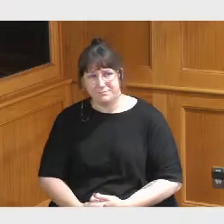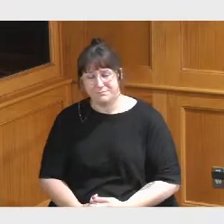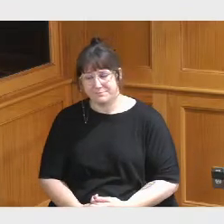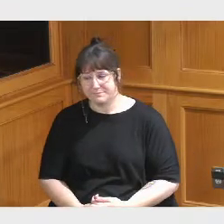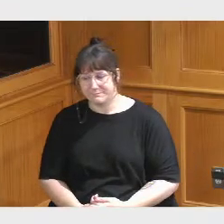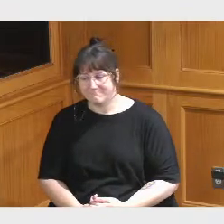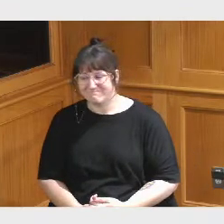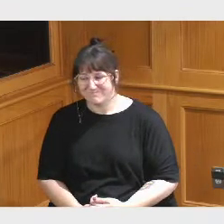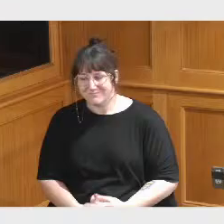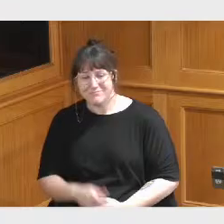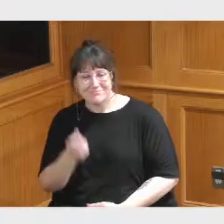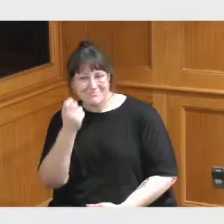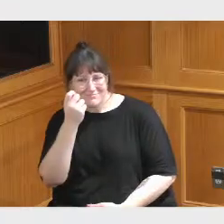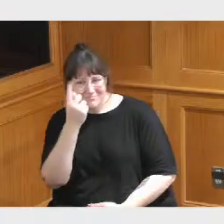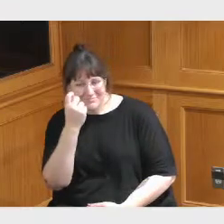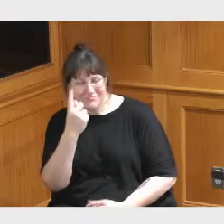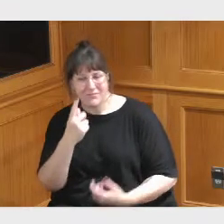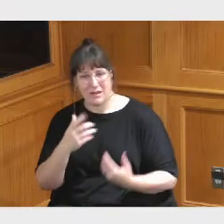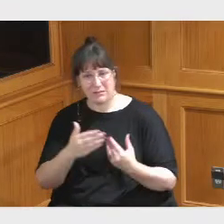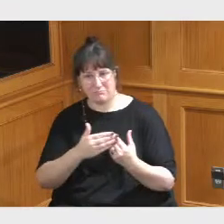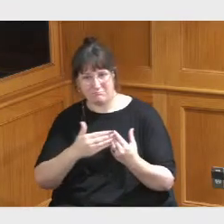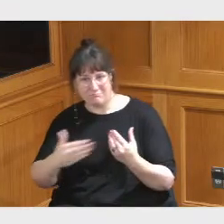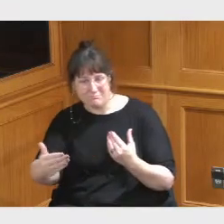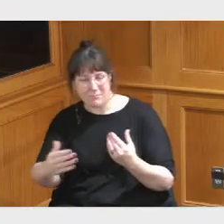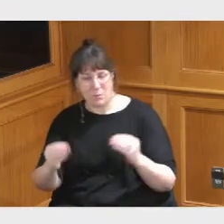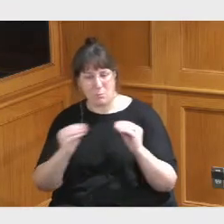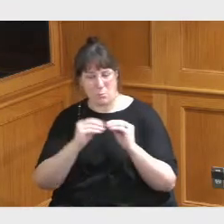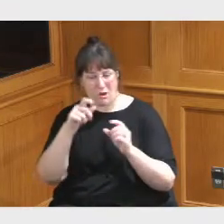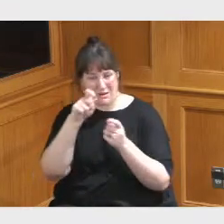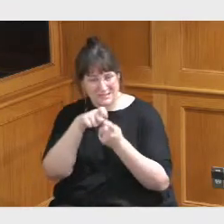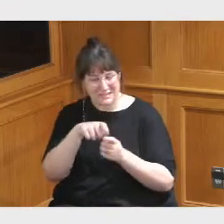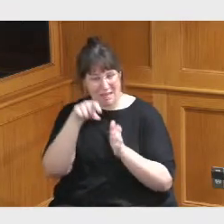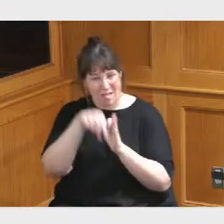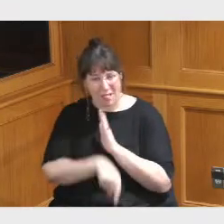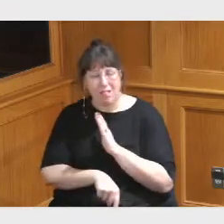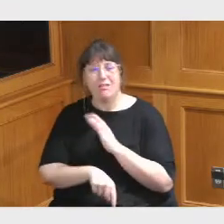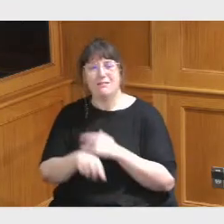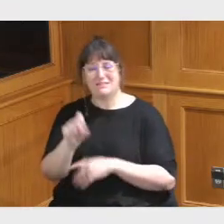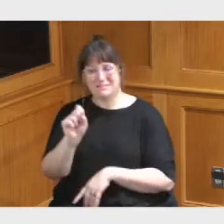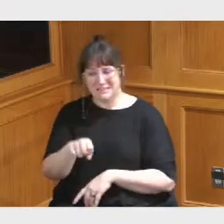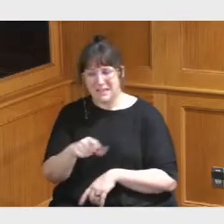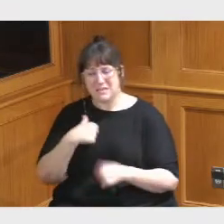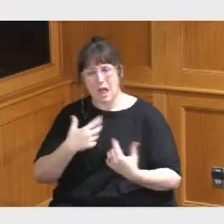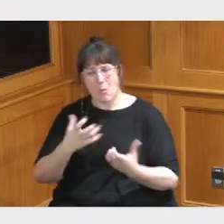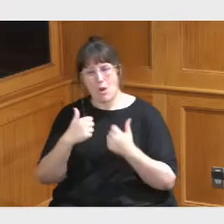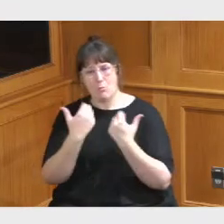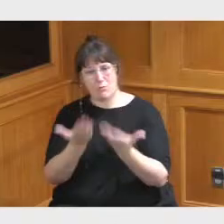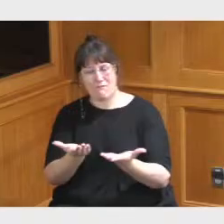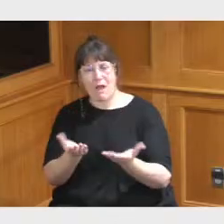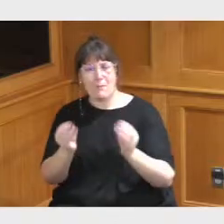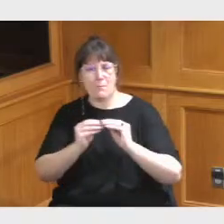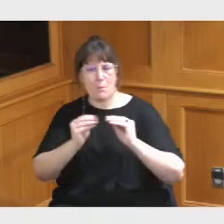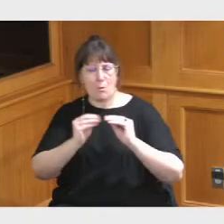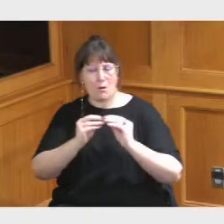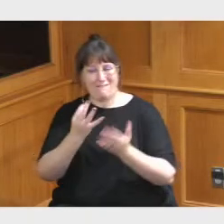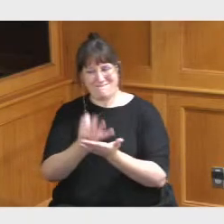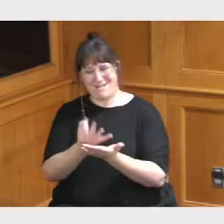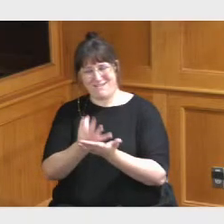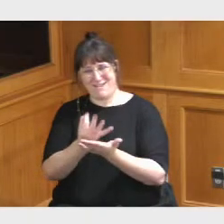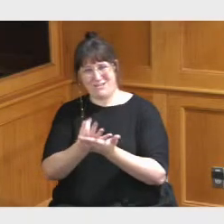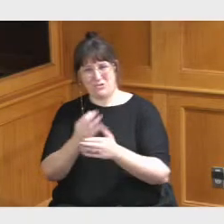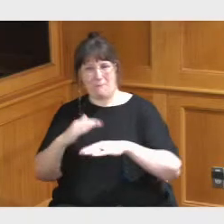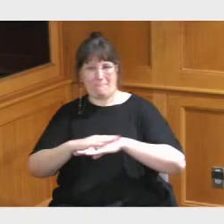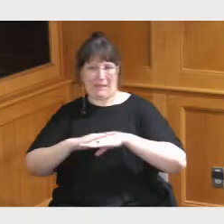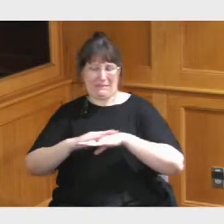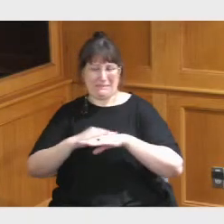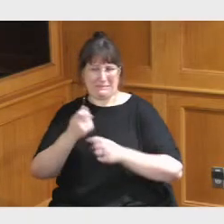So before I go into any more detail about the lease itself, I do want to provide some of the financial basics